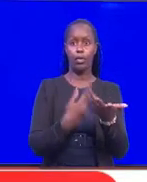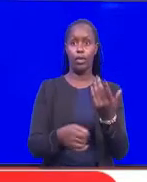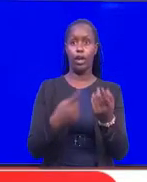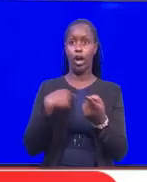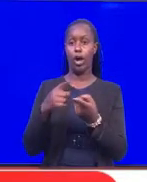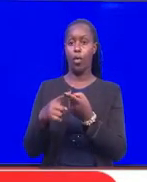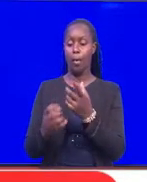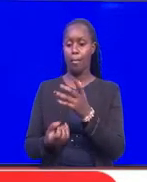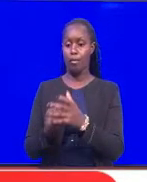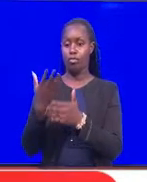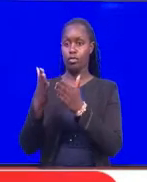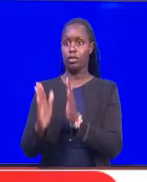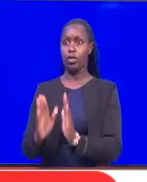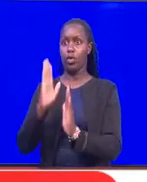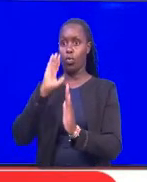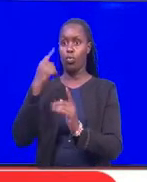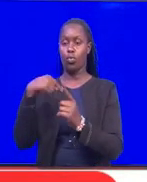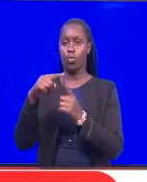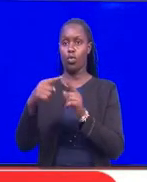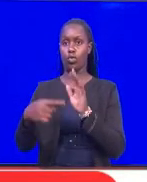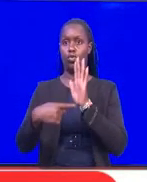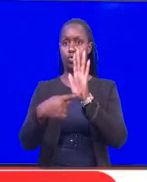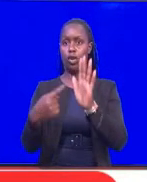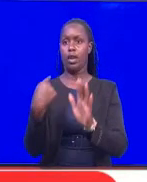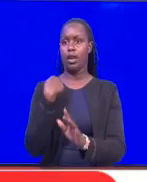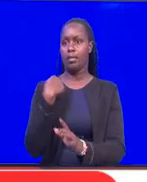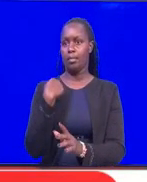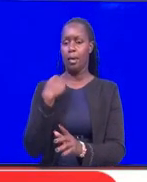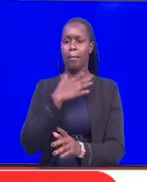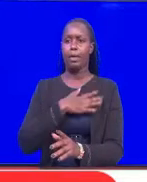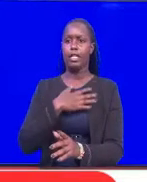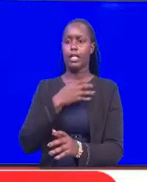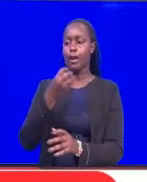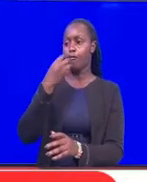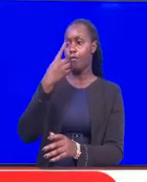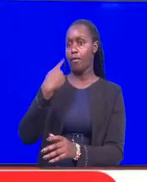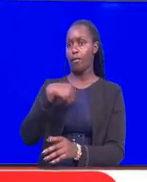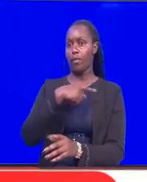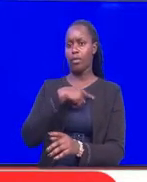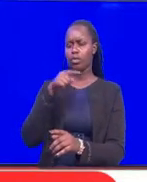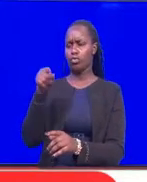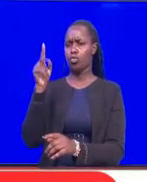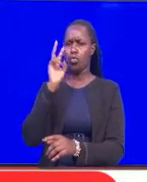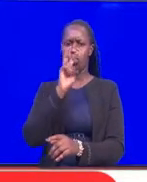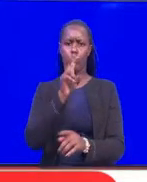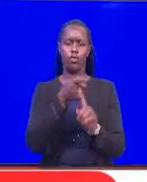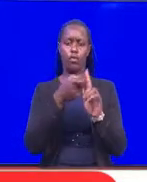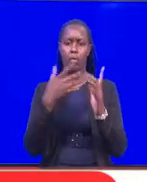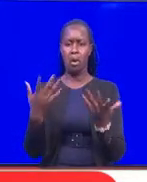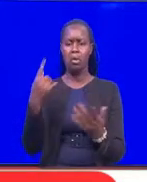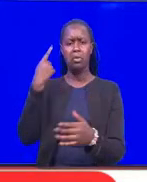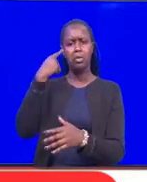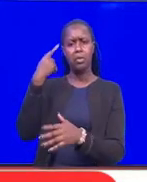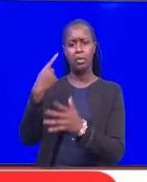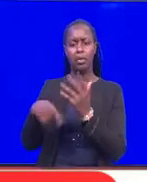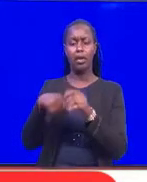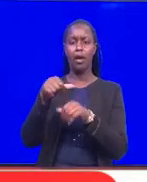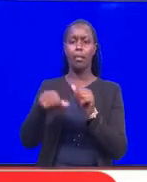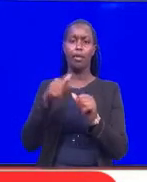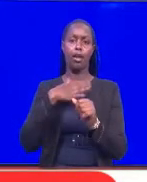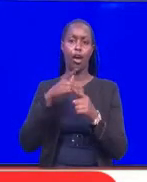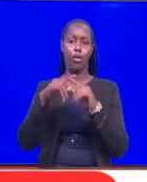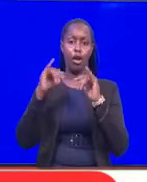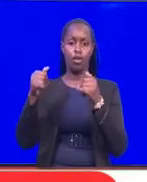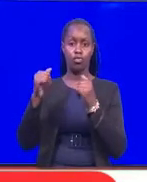put numbers on the screen. Let us know where you're watching us from. Let us know what you think about the news. Give us the views